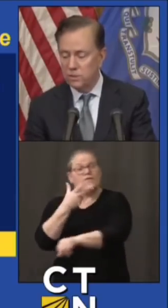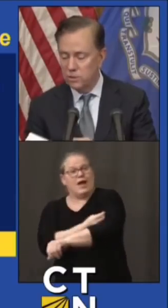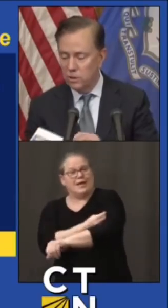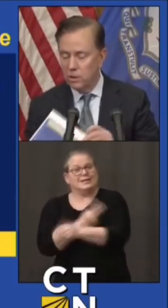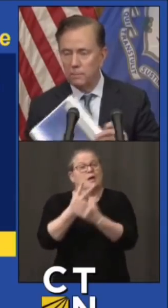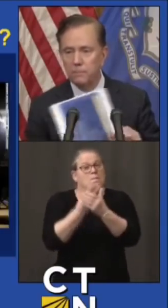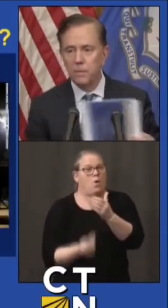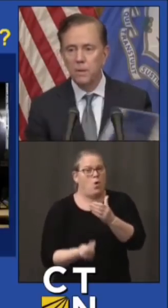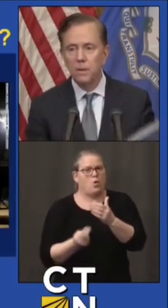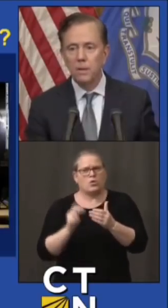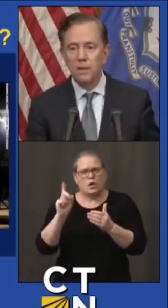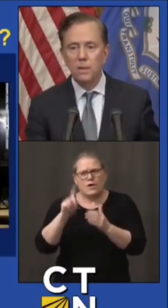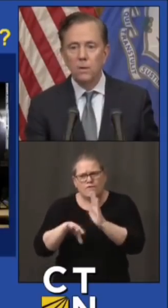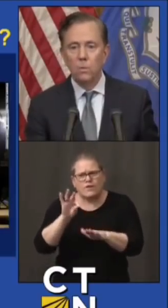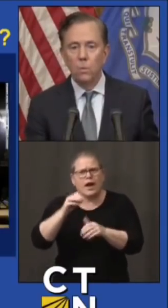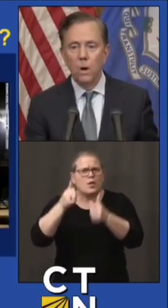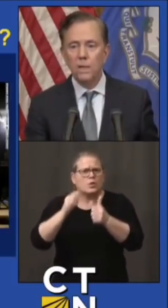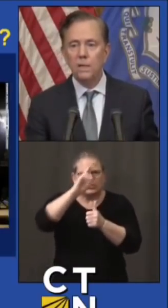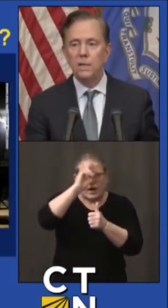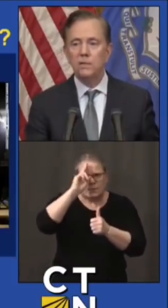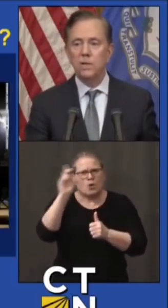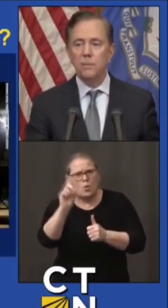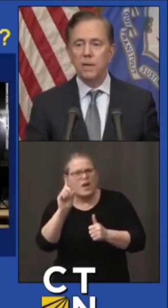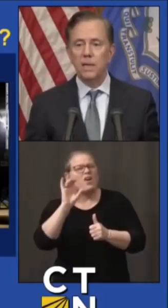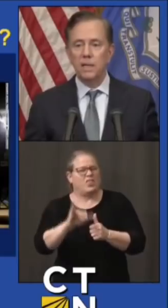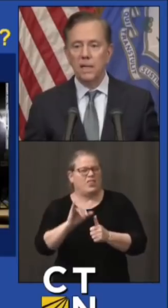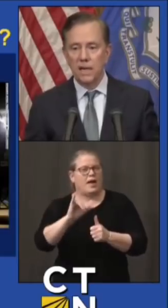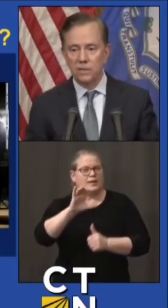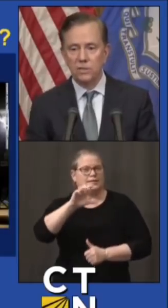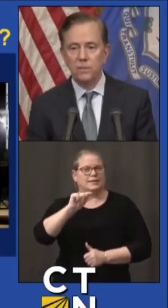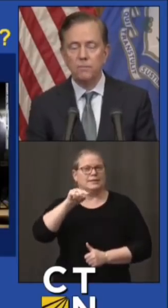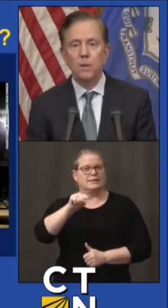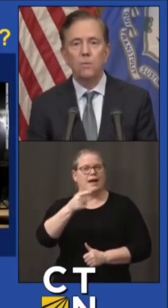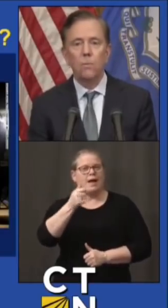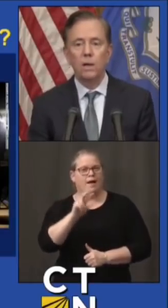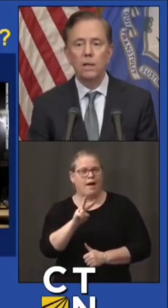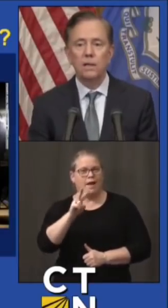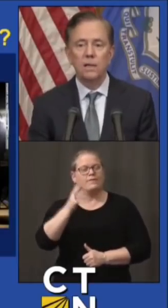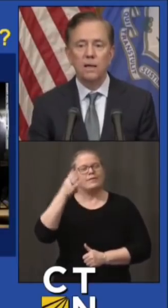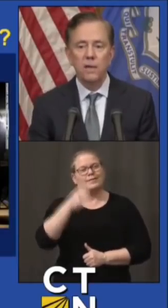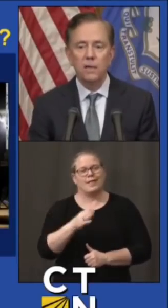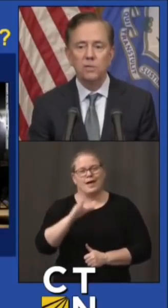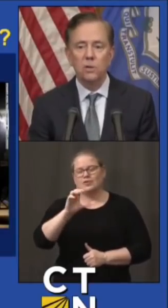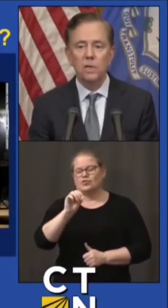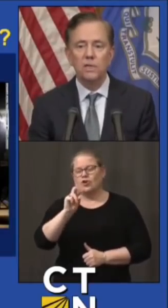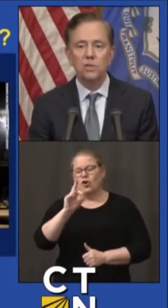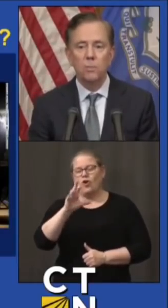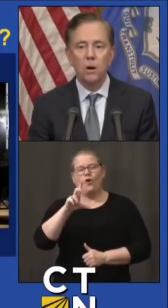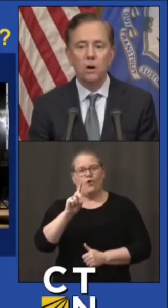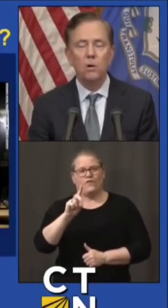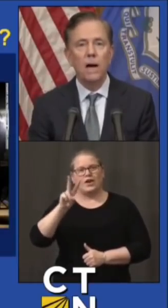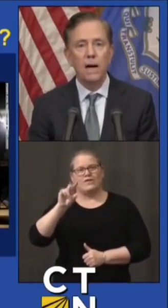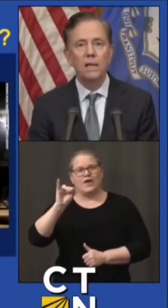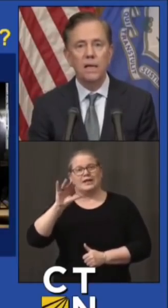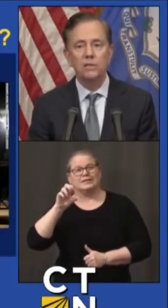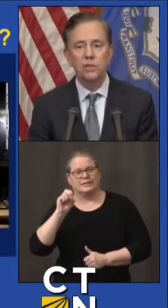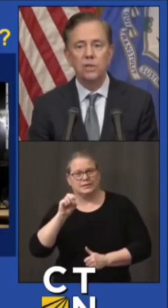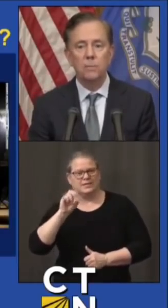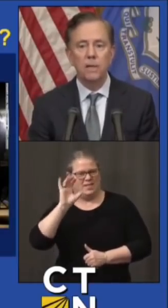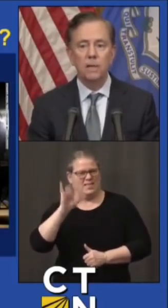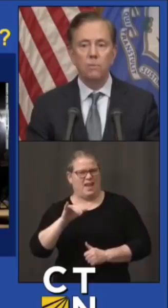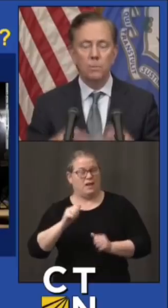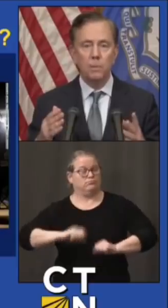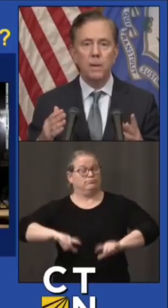those places are. What is coming next? Well, I think as early as tomorrow, our